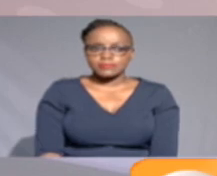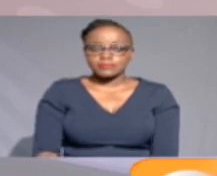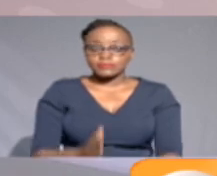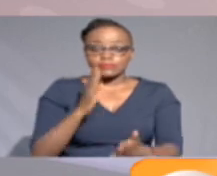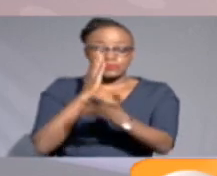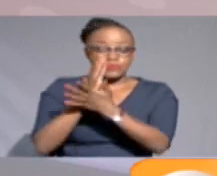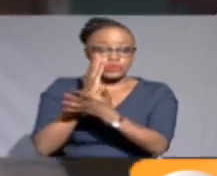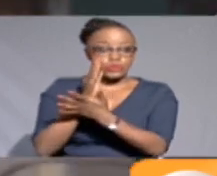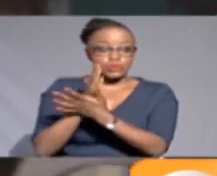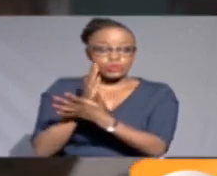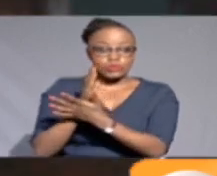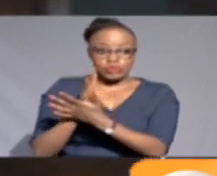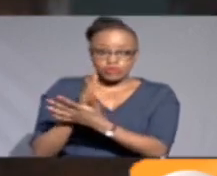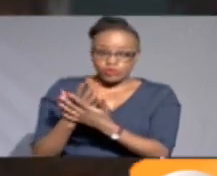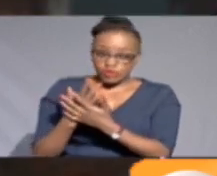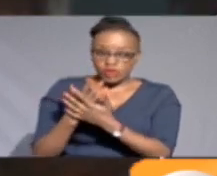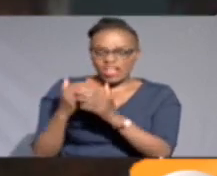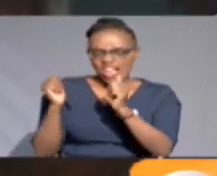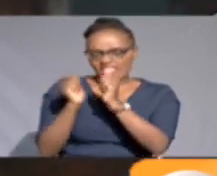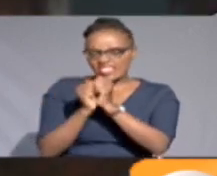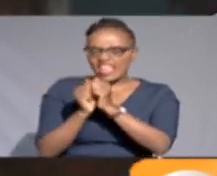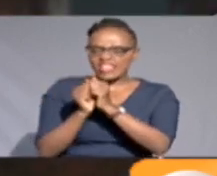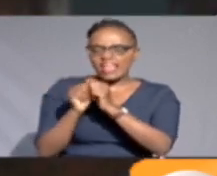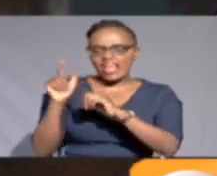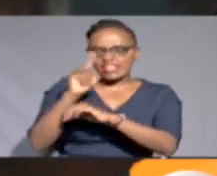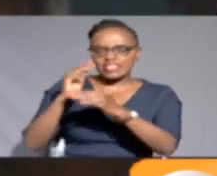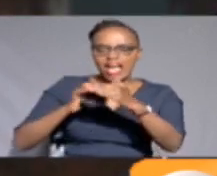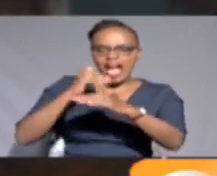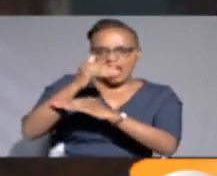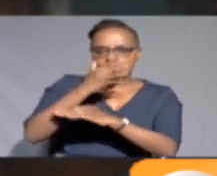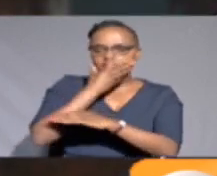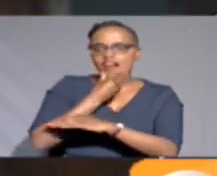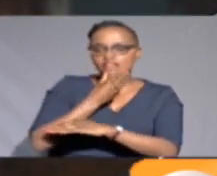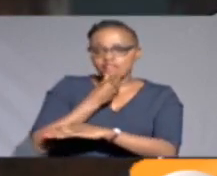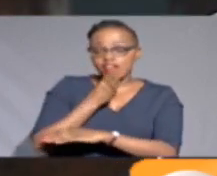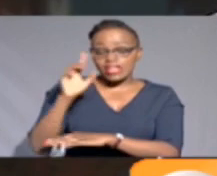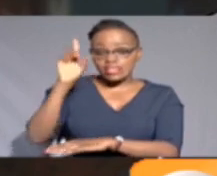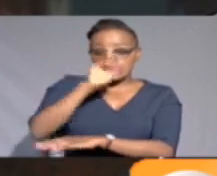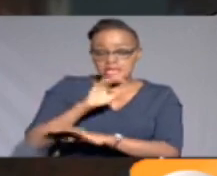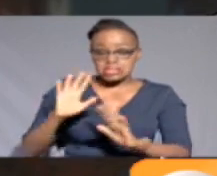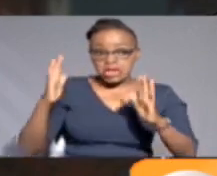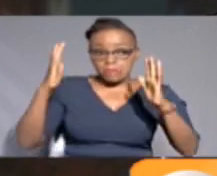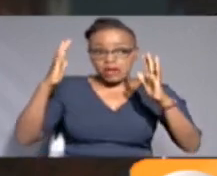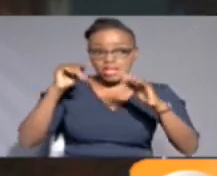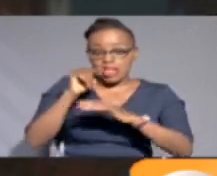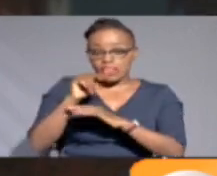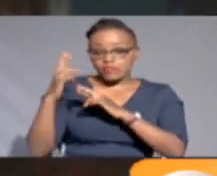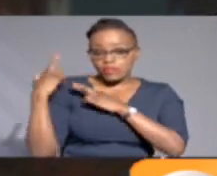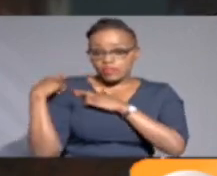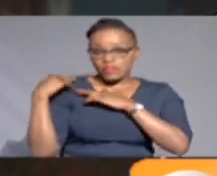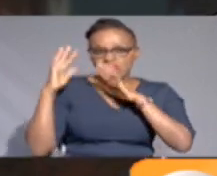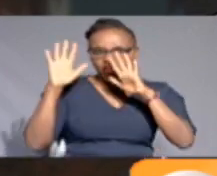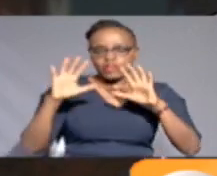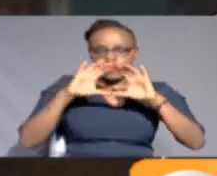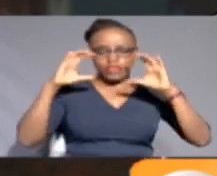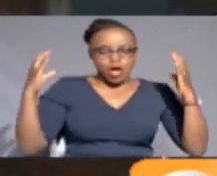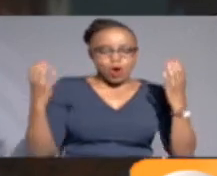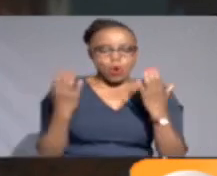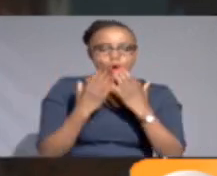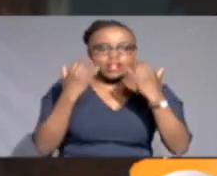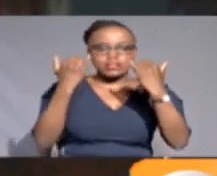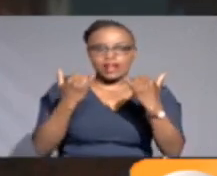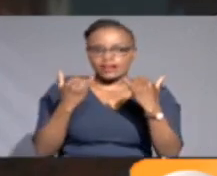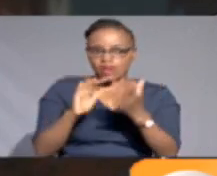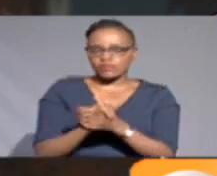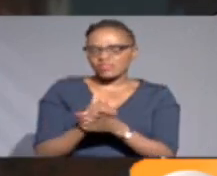Indeed, Trevor, it's a little over 10 days since the world celebrated Father's Day. And while the role of a father might not be as crucial in the kind of world that we live in today,